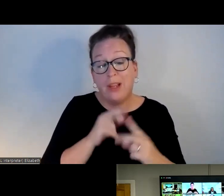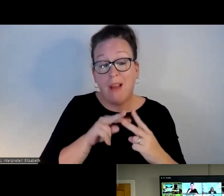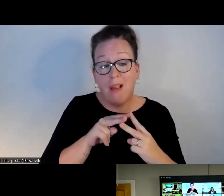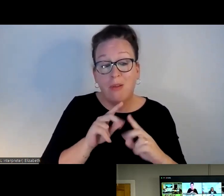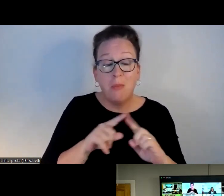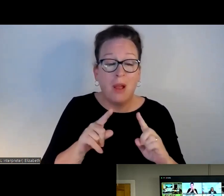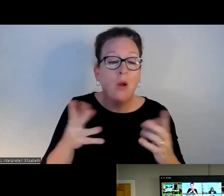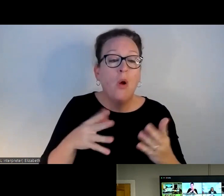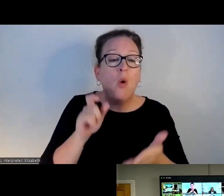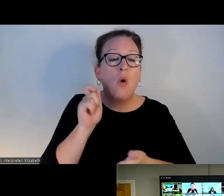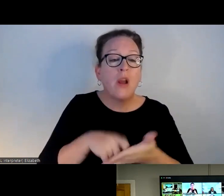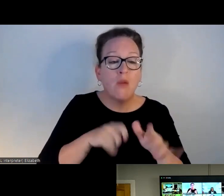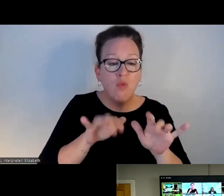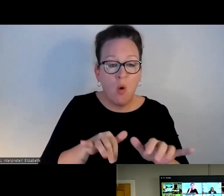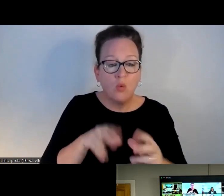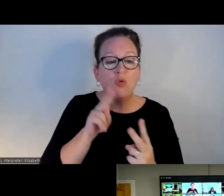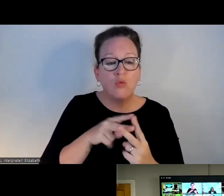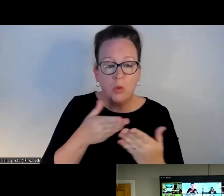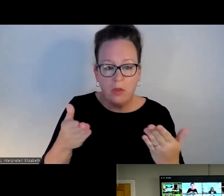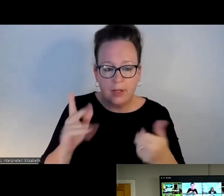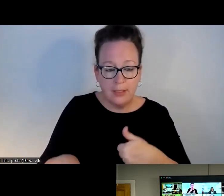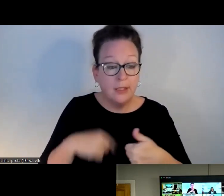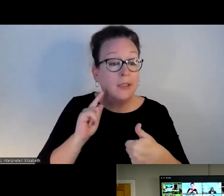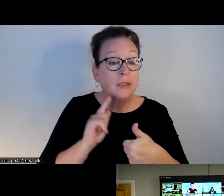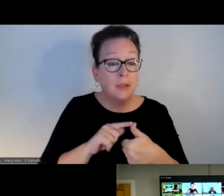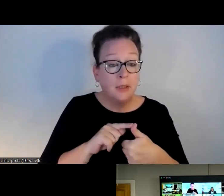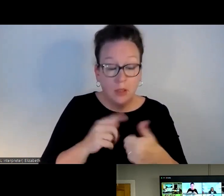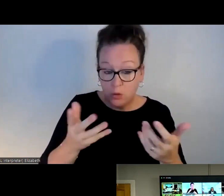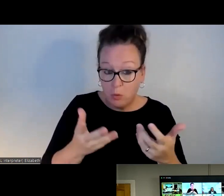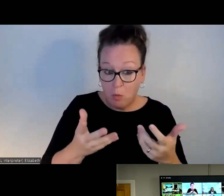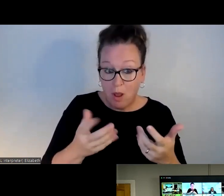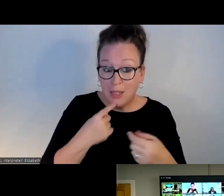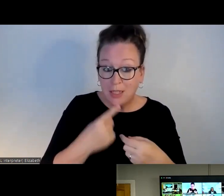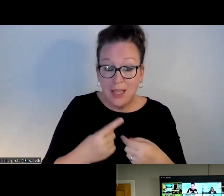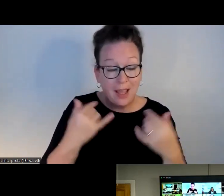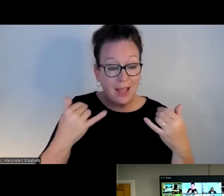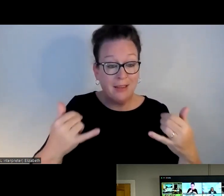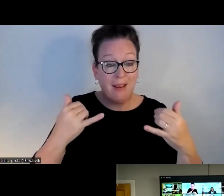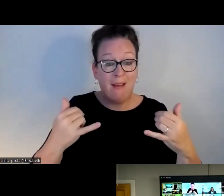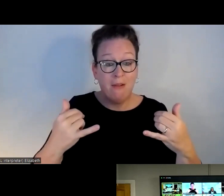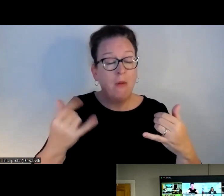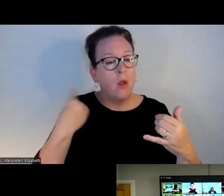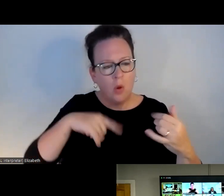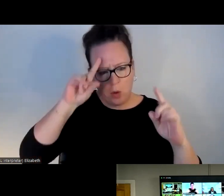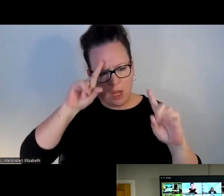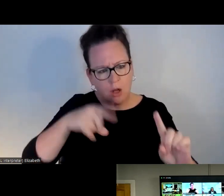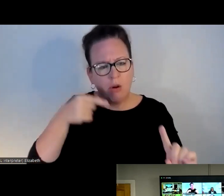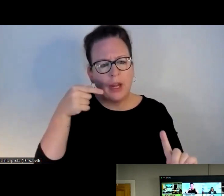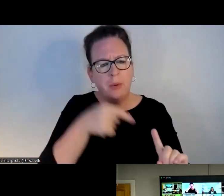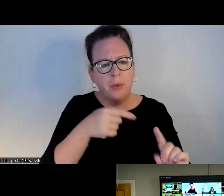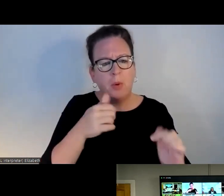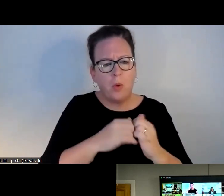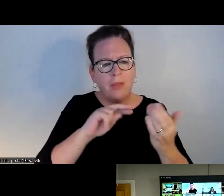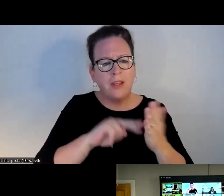What I wrote down was basically two things. Was one, would we want to just say up front that we agree with the direction, we agree with the